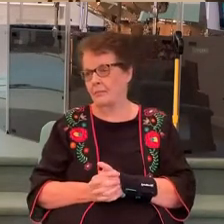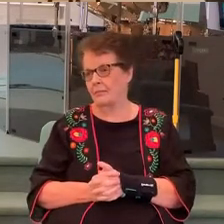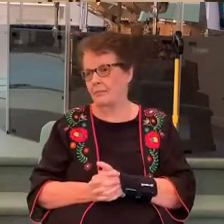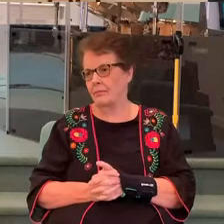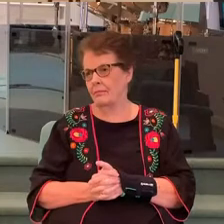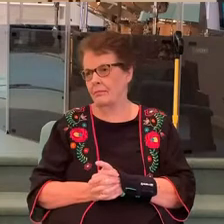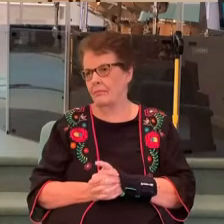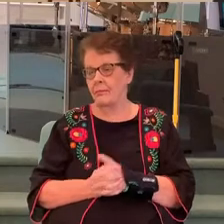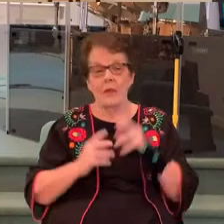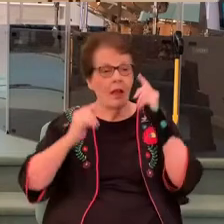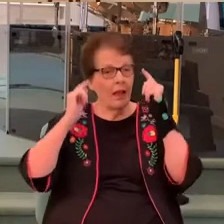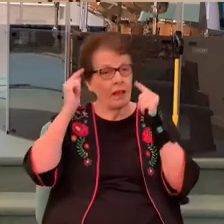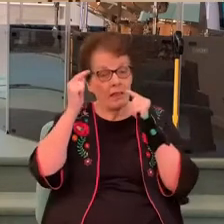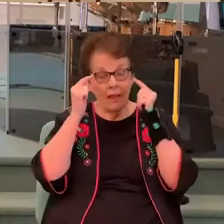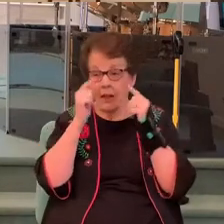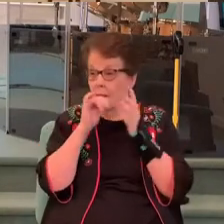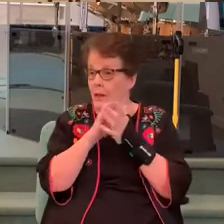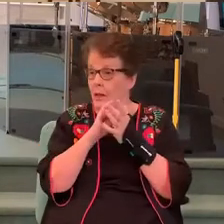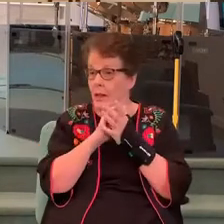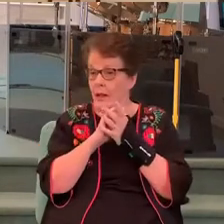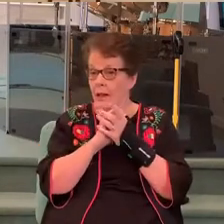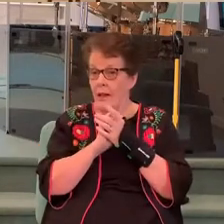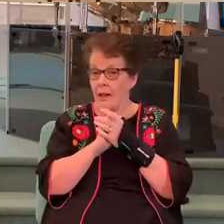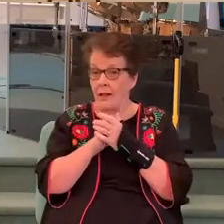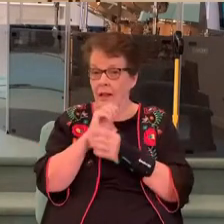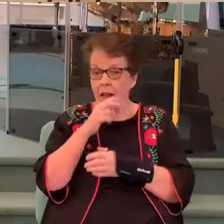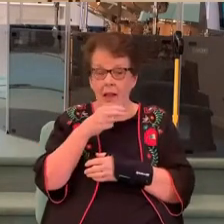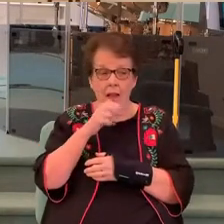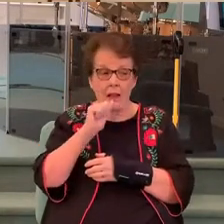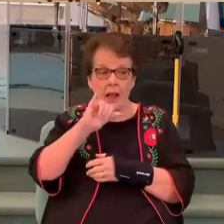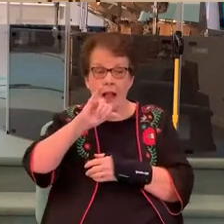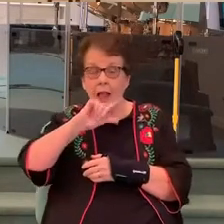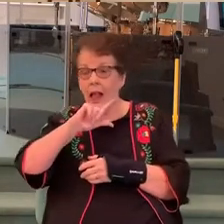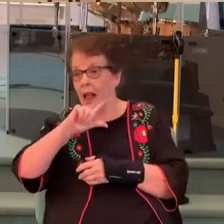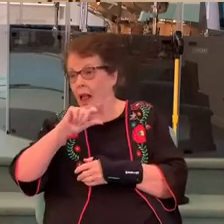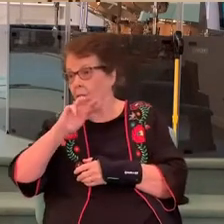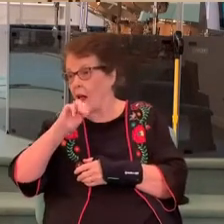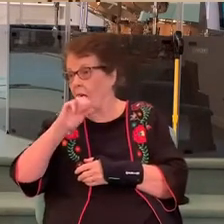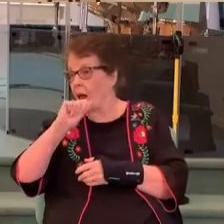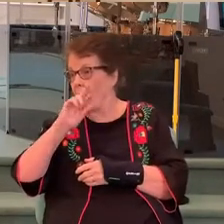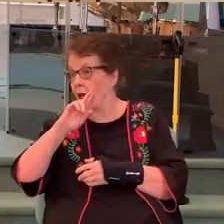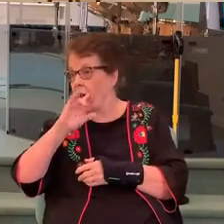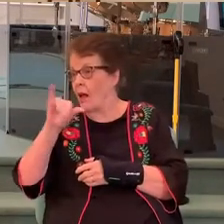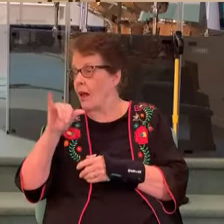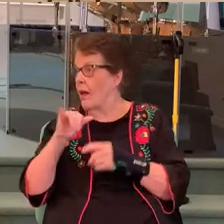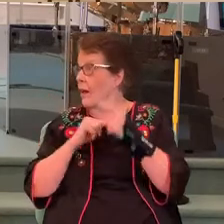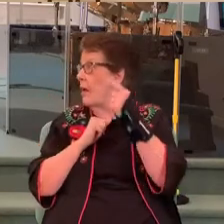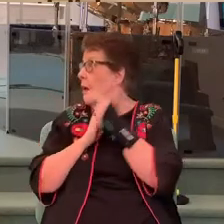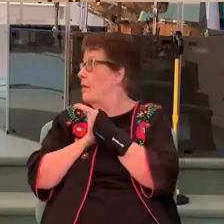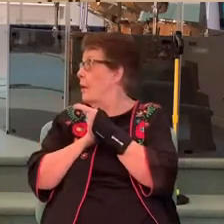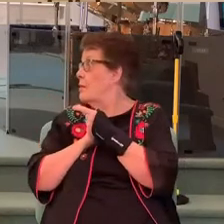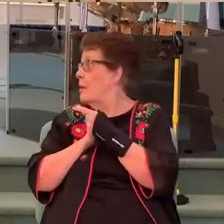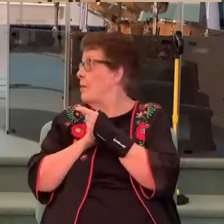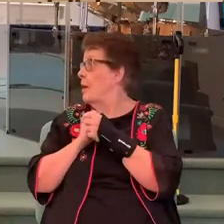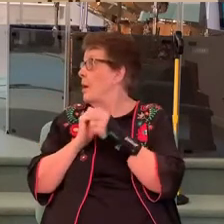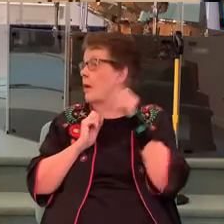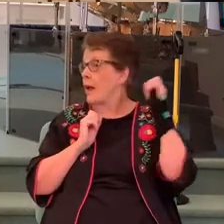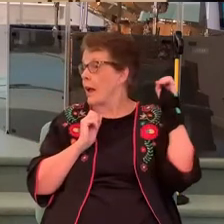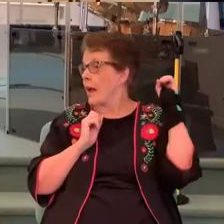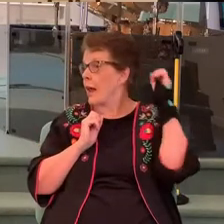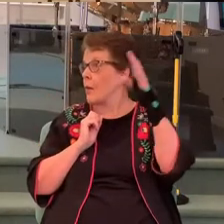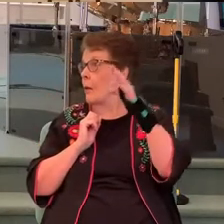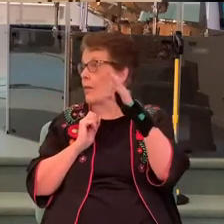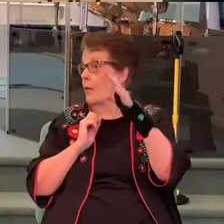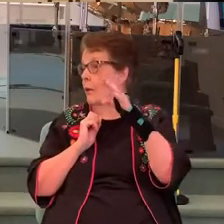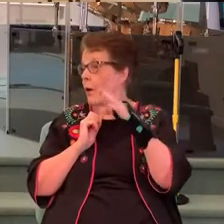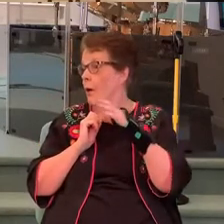thinking about it like this, Hail Mary is one of those things where if I were up here and I were throwing a Hail Mary, what I might do is I might just